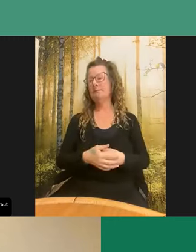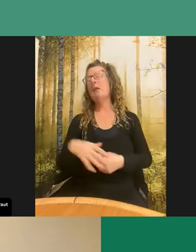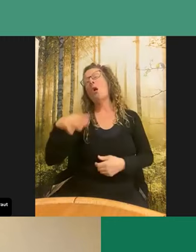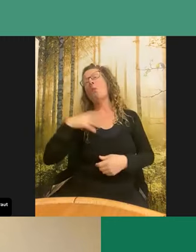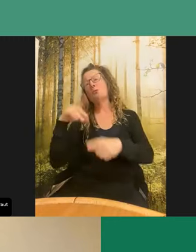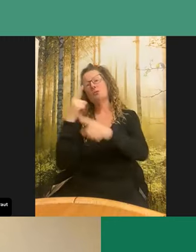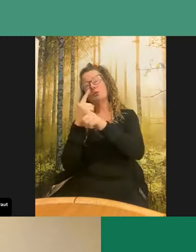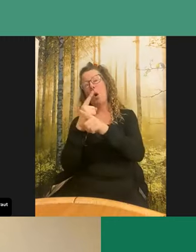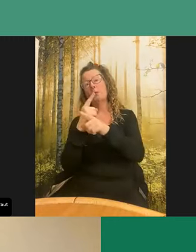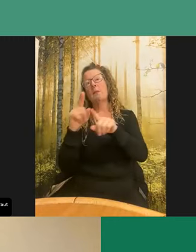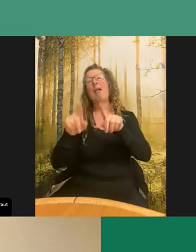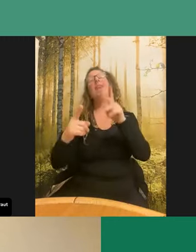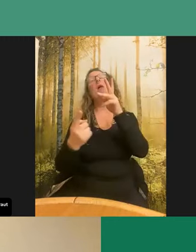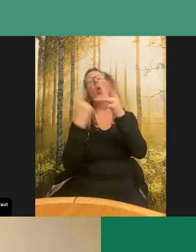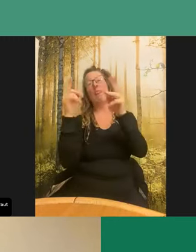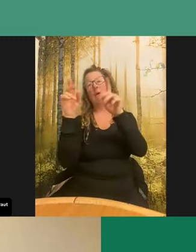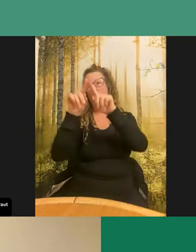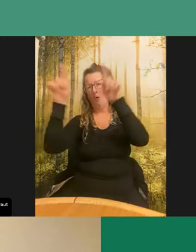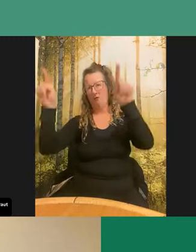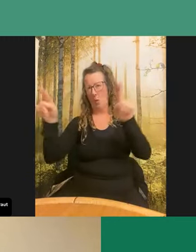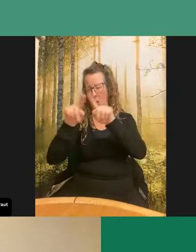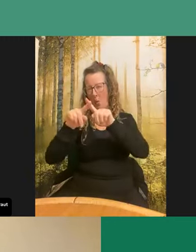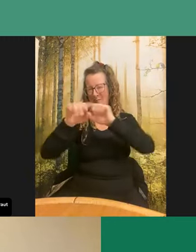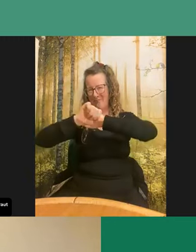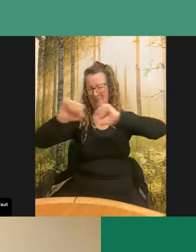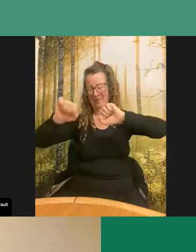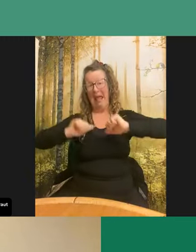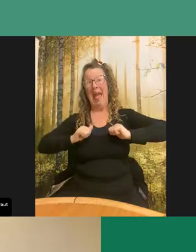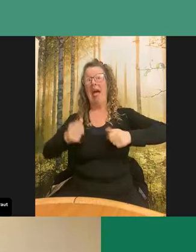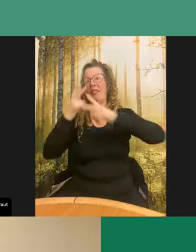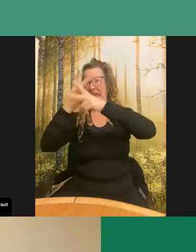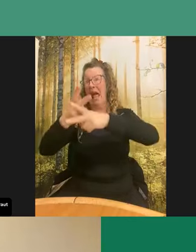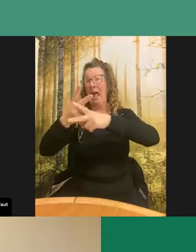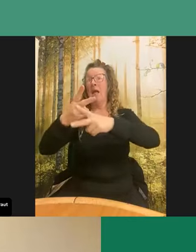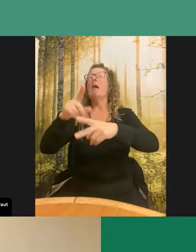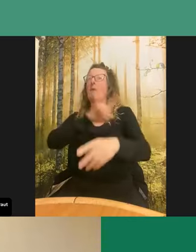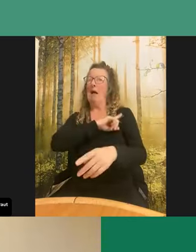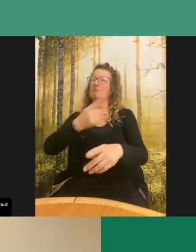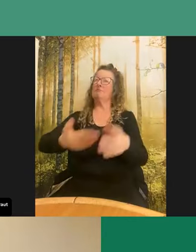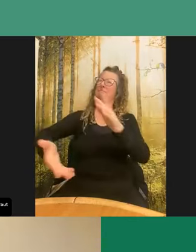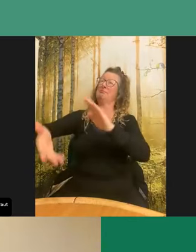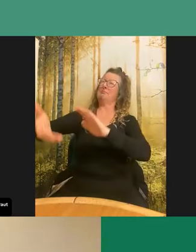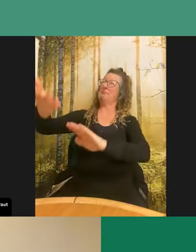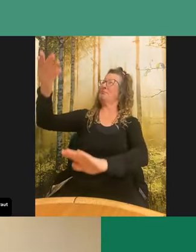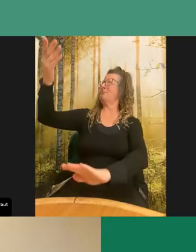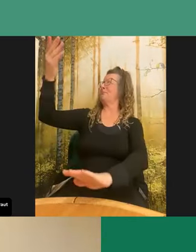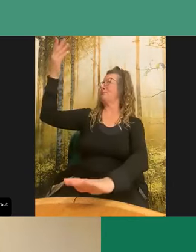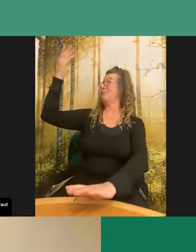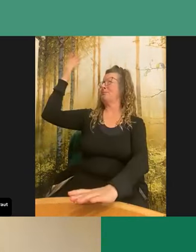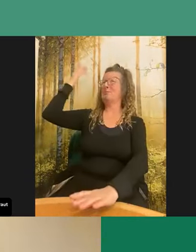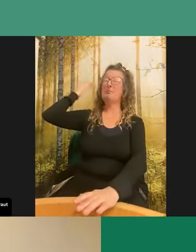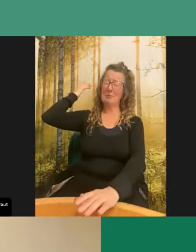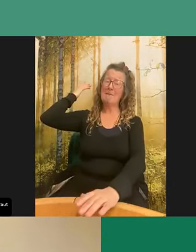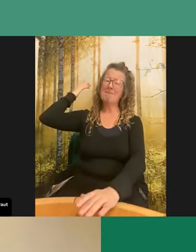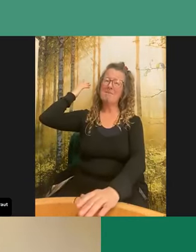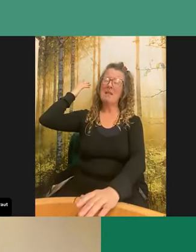healthcare room as well, because that kind of in history takes us all the way back, you know, all the way back in terms of the